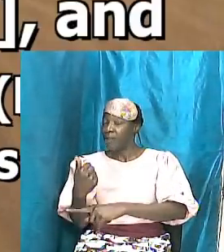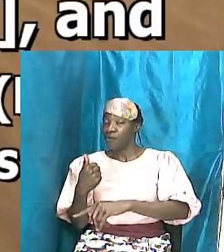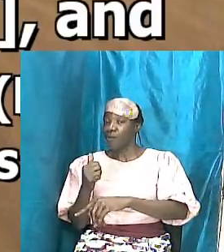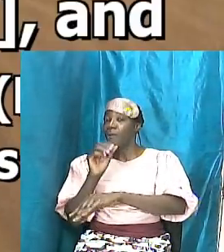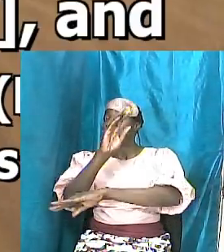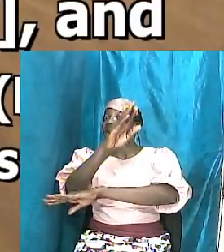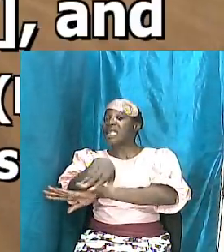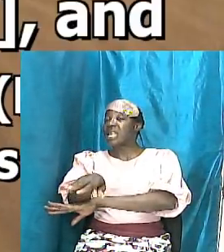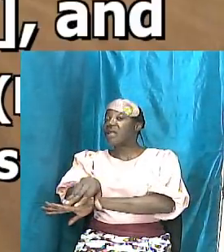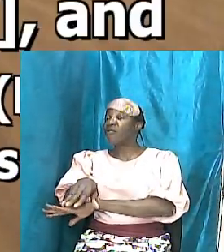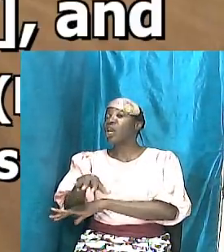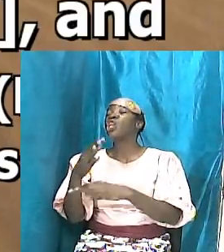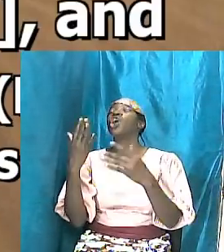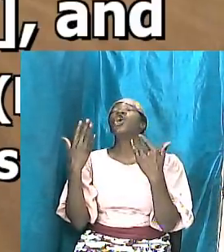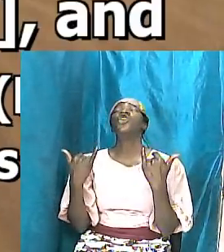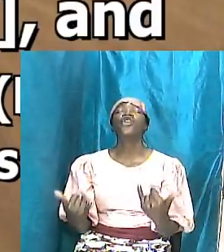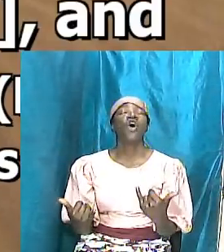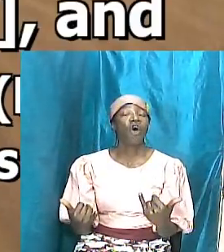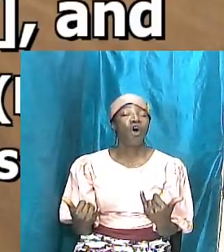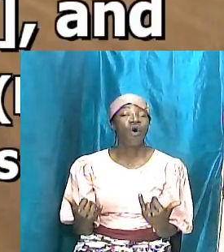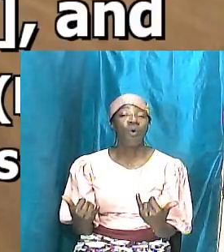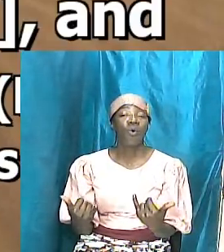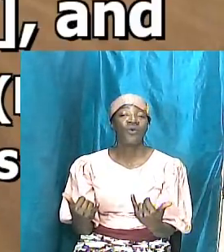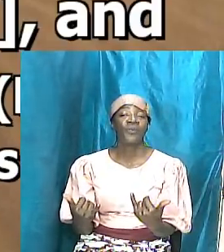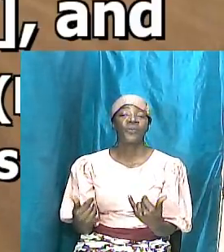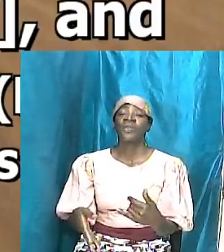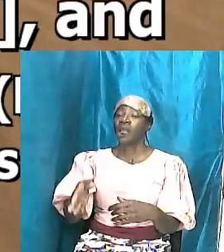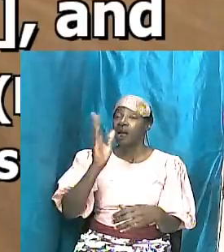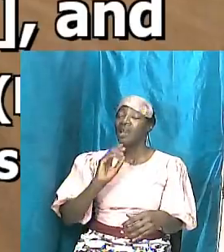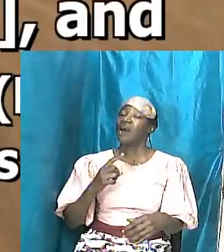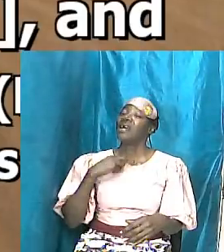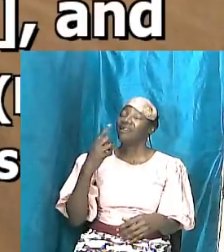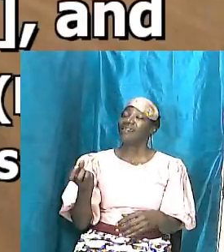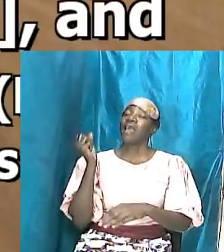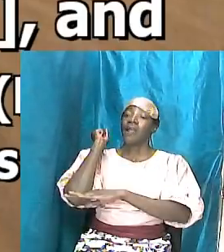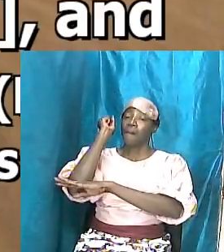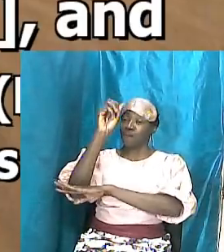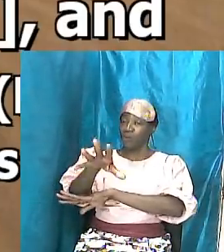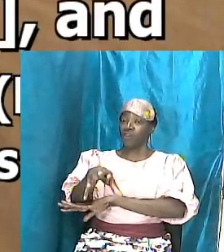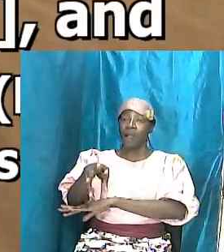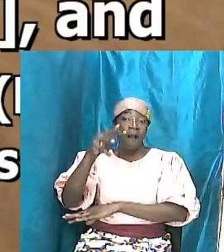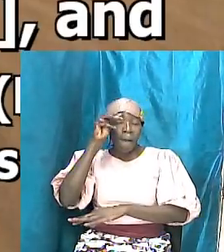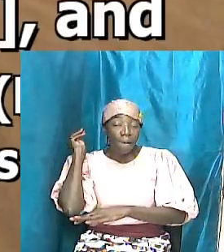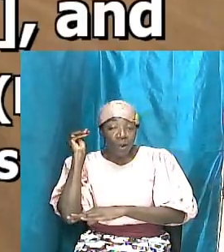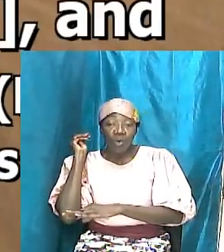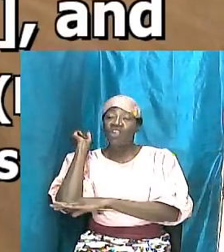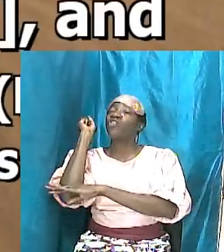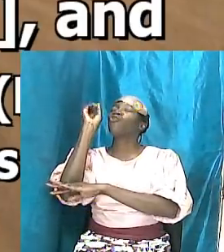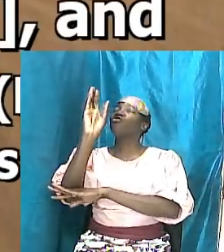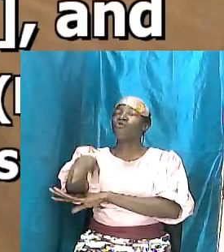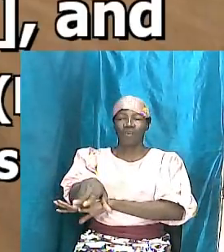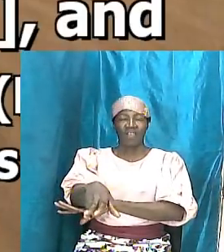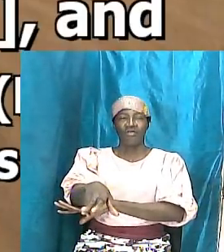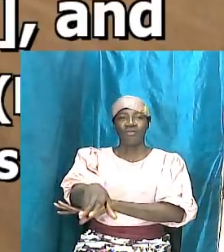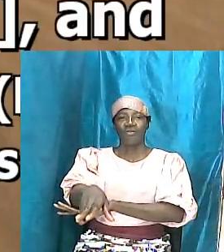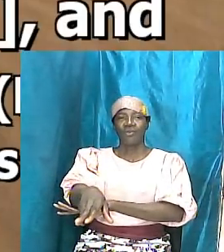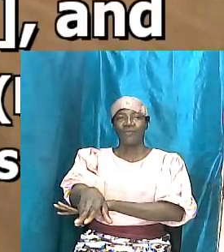this happening, and it reached the point now where God was going to move, and God says, stretch out. And Moses stretched out